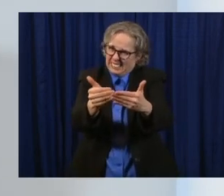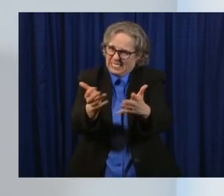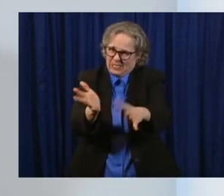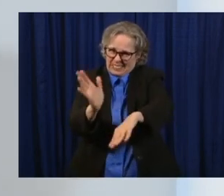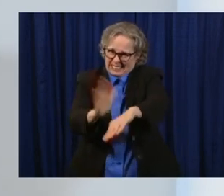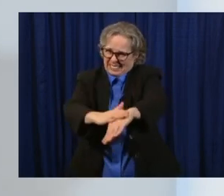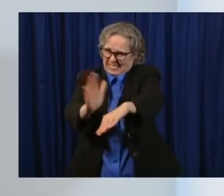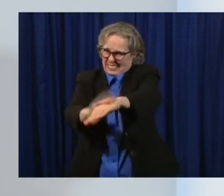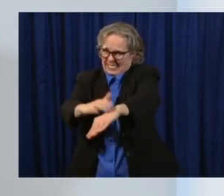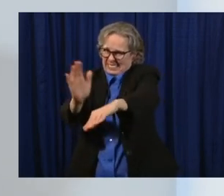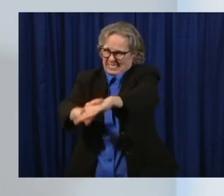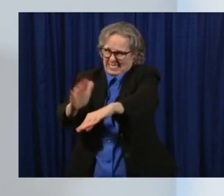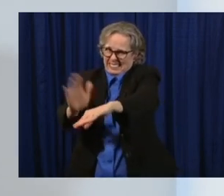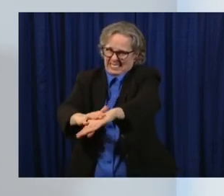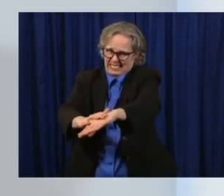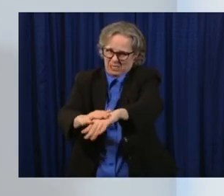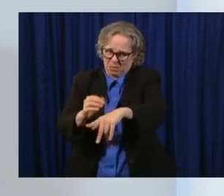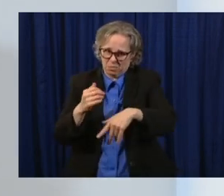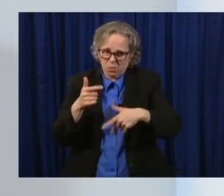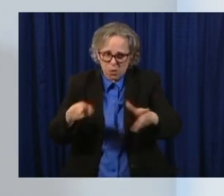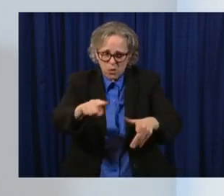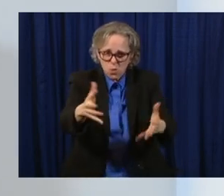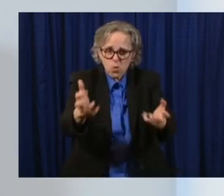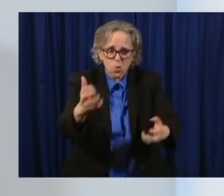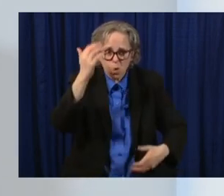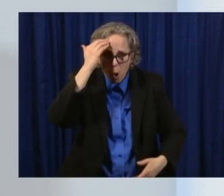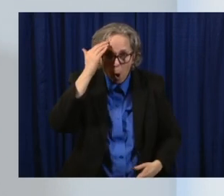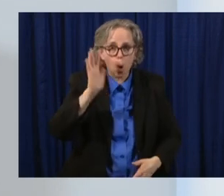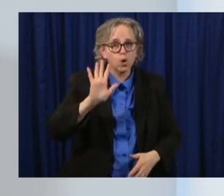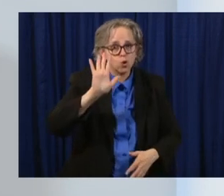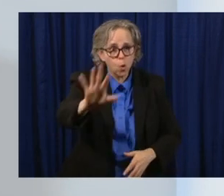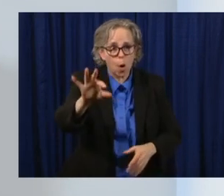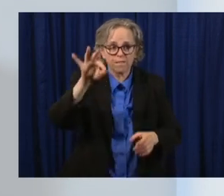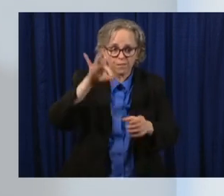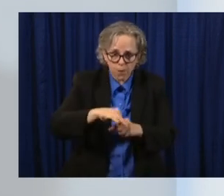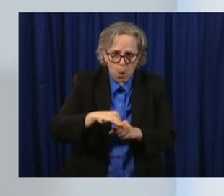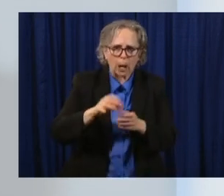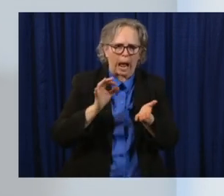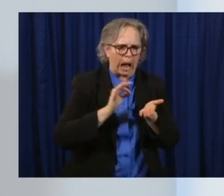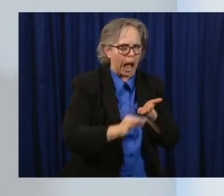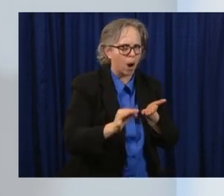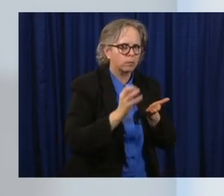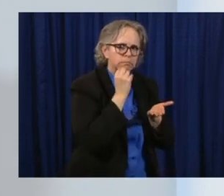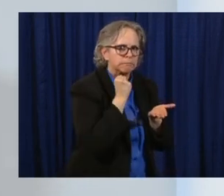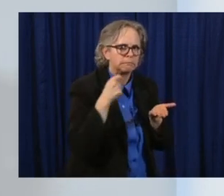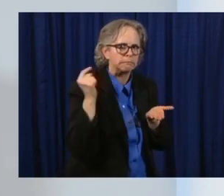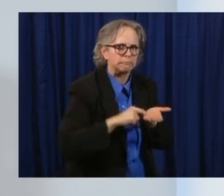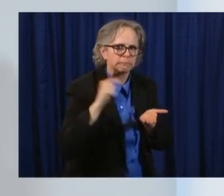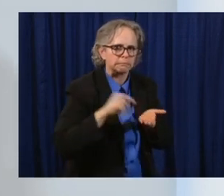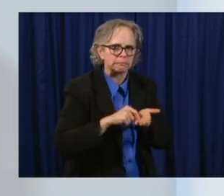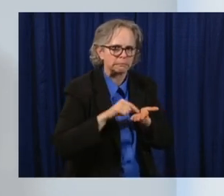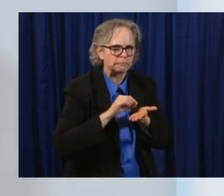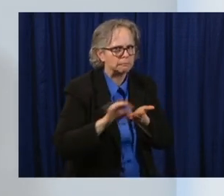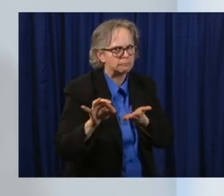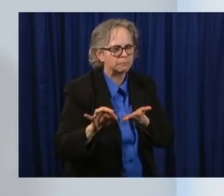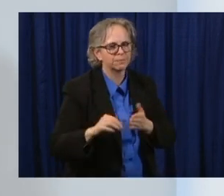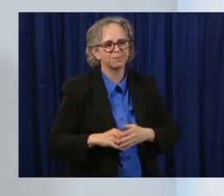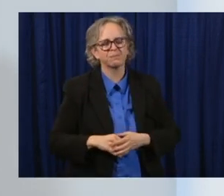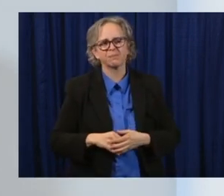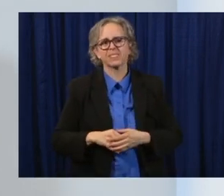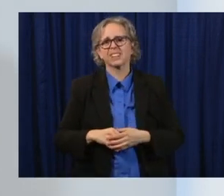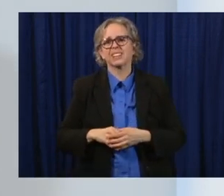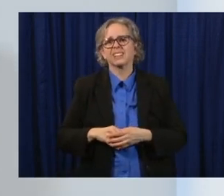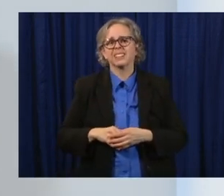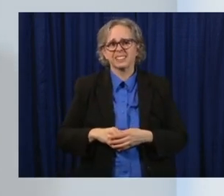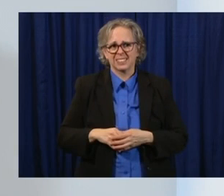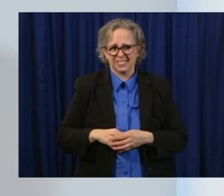that security of knowing that your ballot actually is going to get there in time to be counted, know that you can